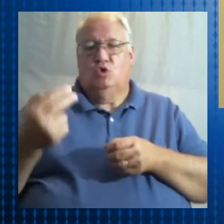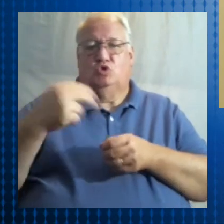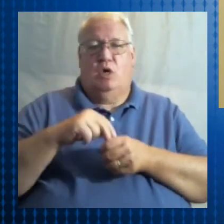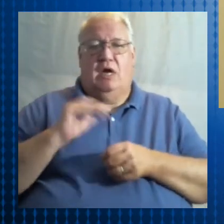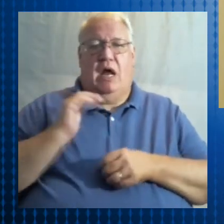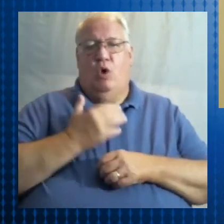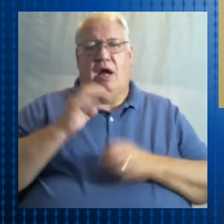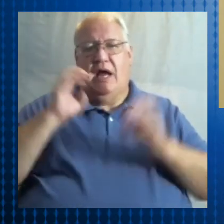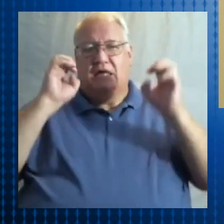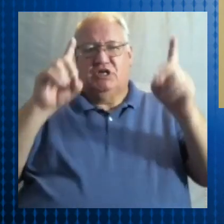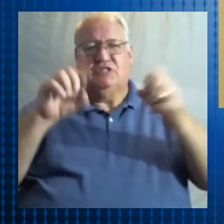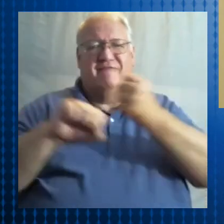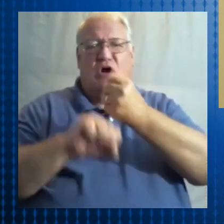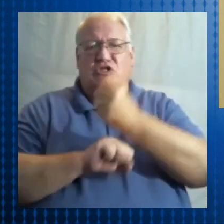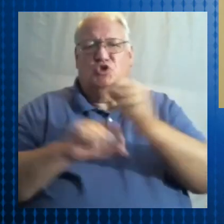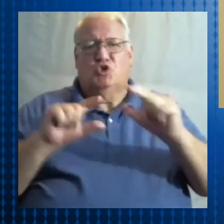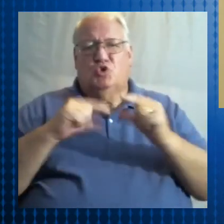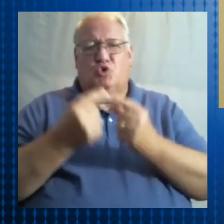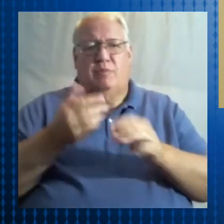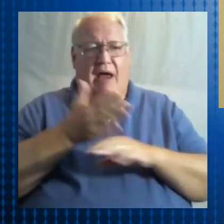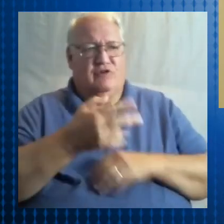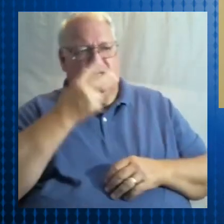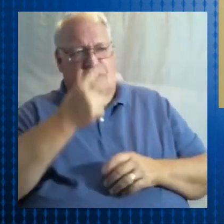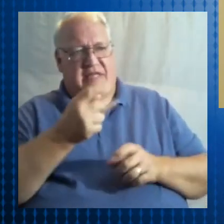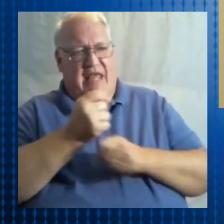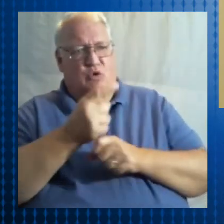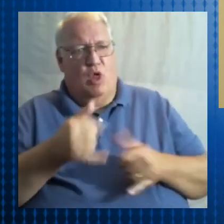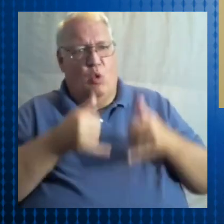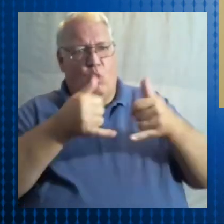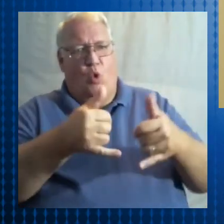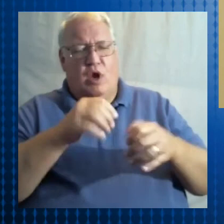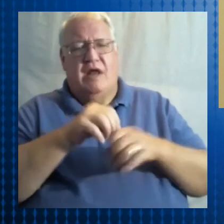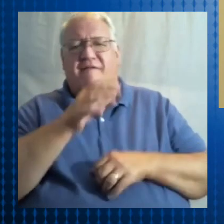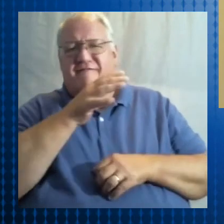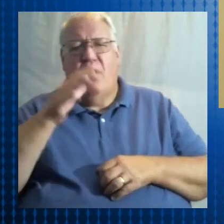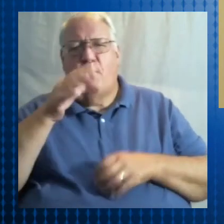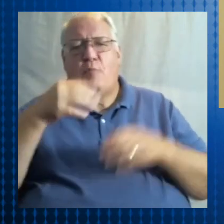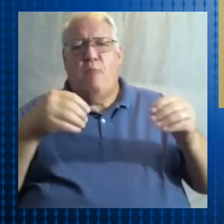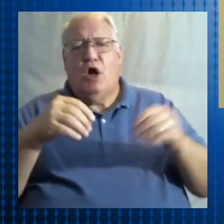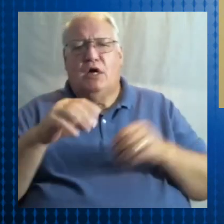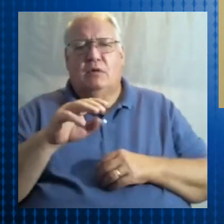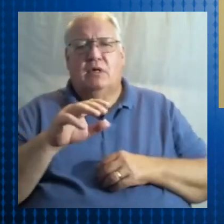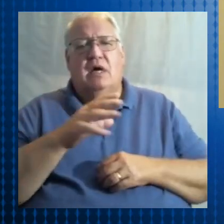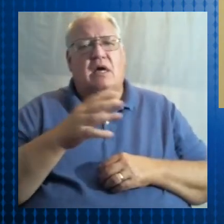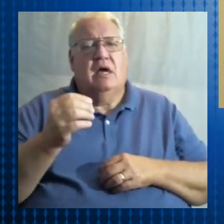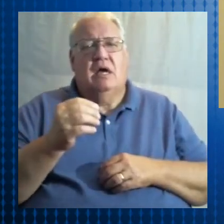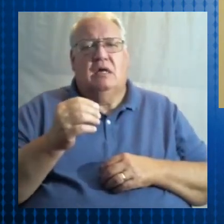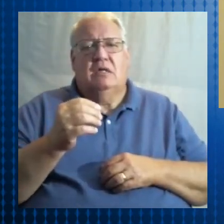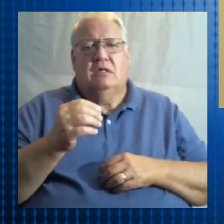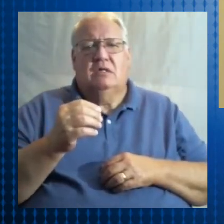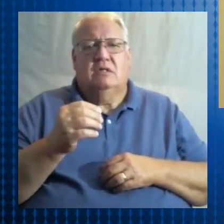Foundation group after seeing our annual award down at Farmers Market. And, you know, we were